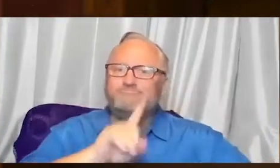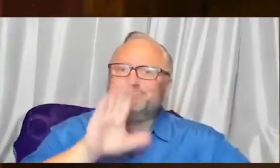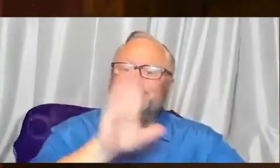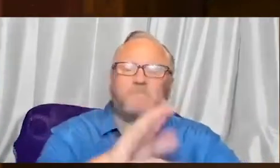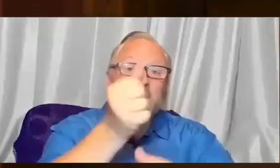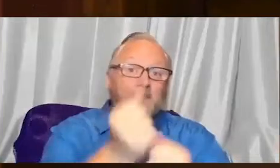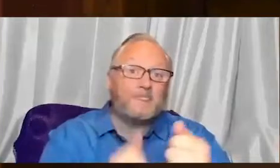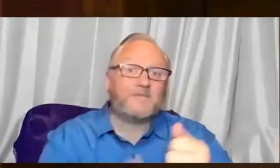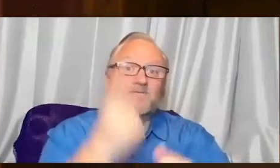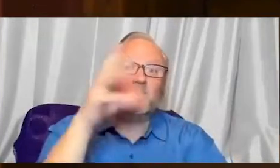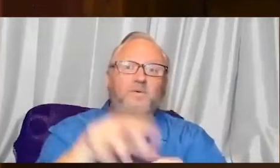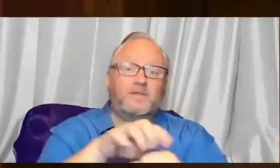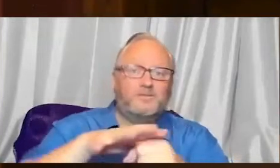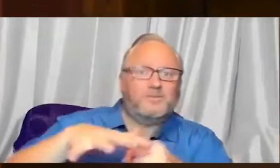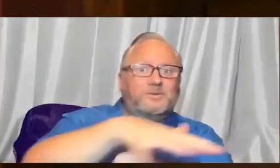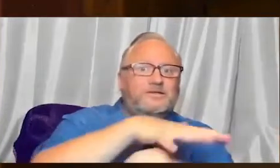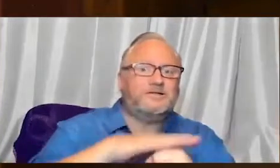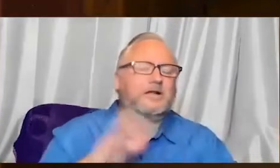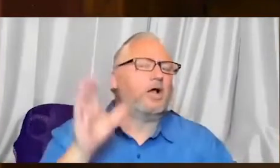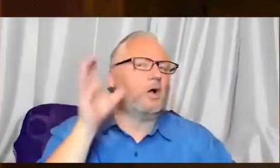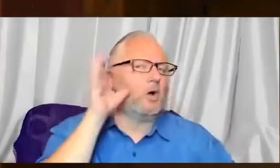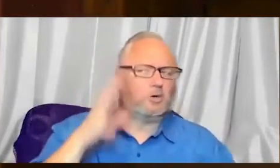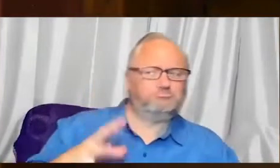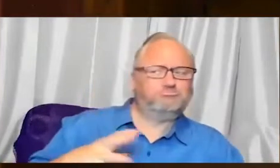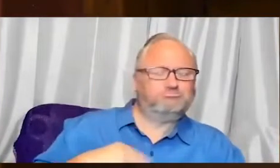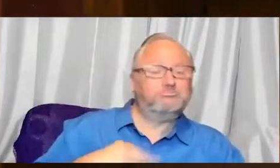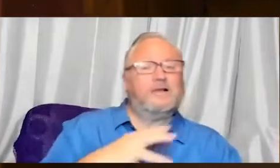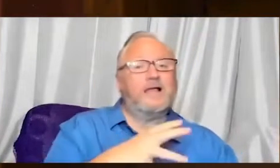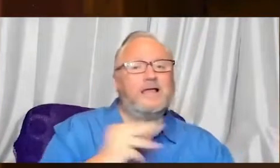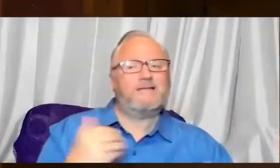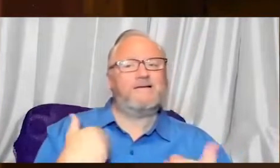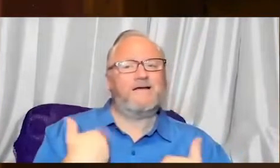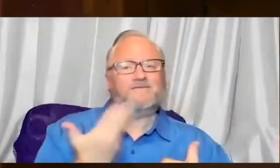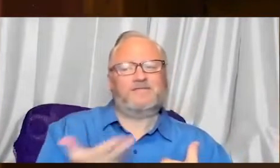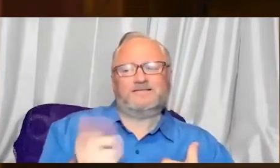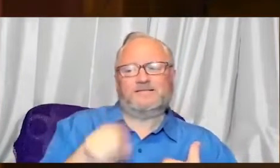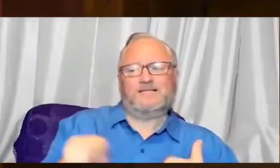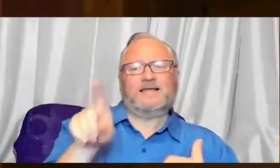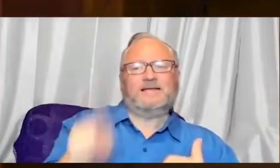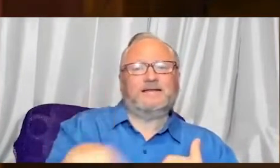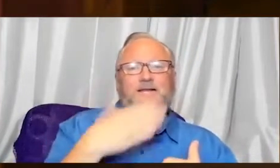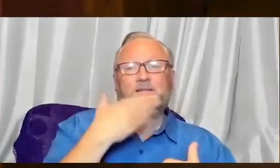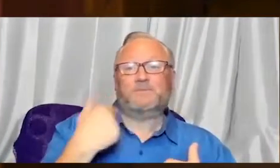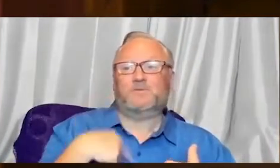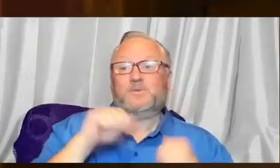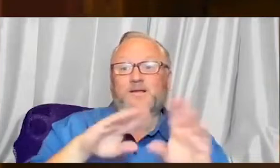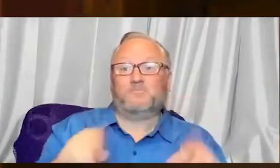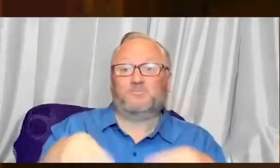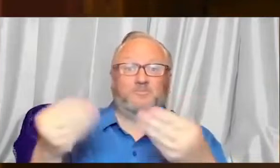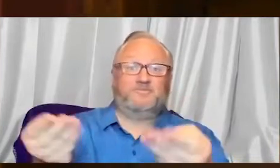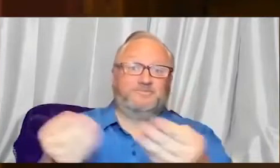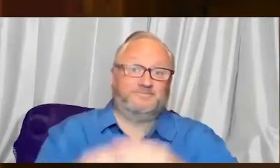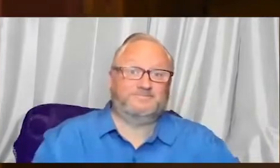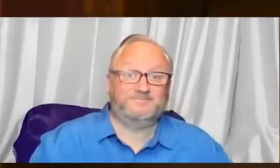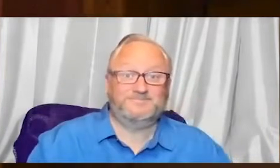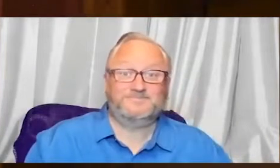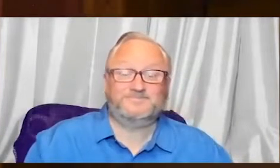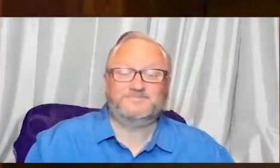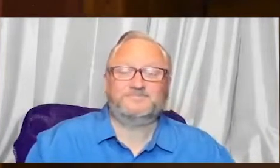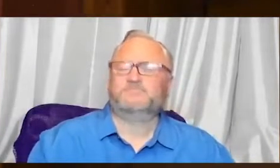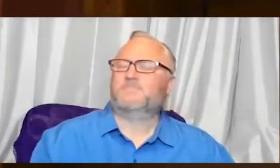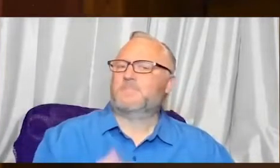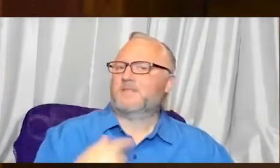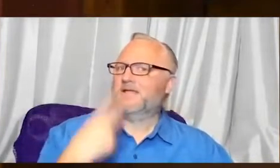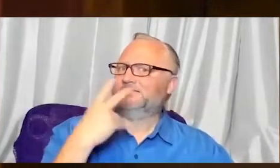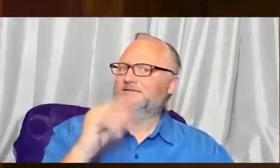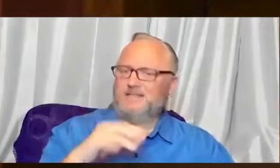in our region is heard and has what they need to the best of our abilities. I see that